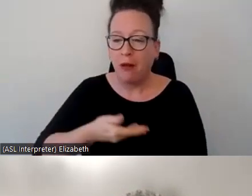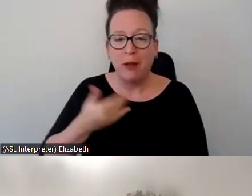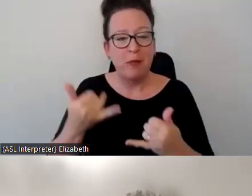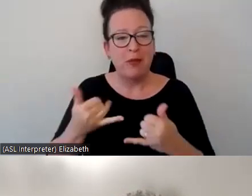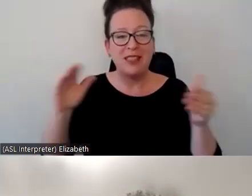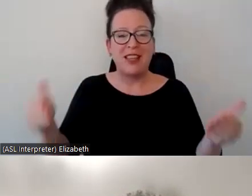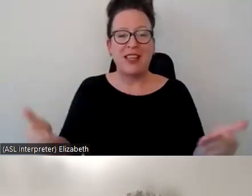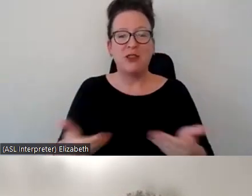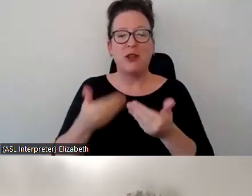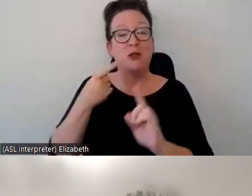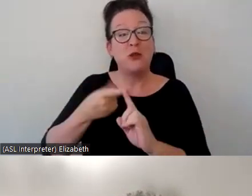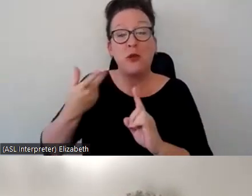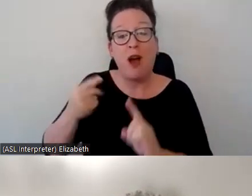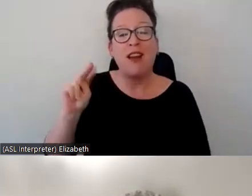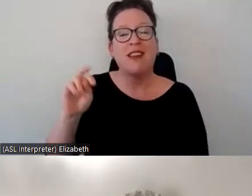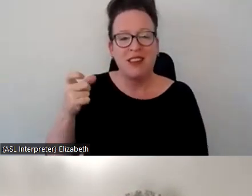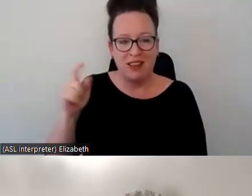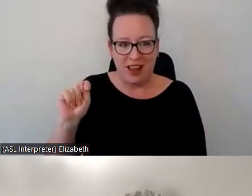to NextGen Careers.